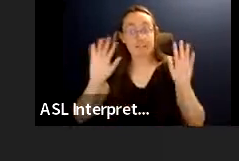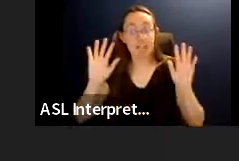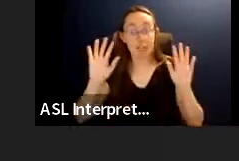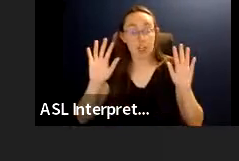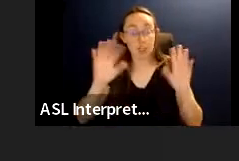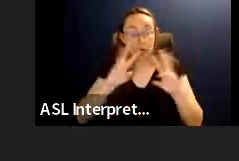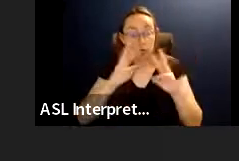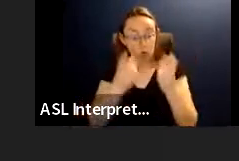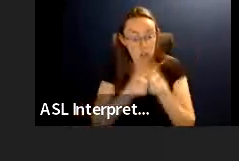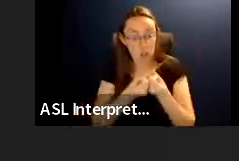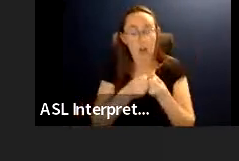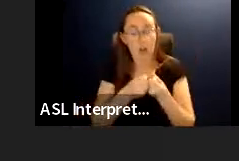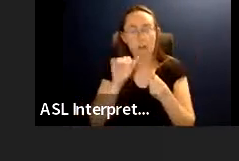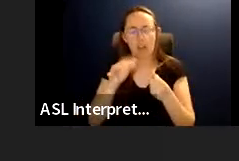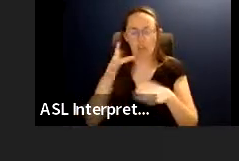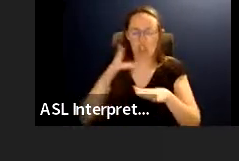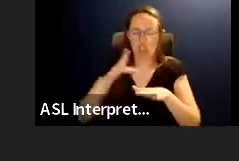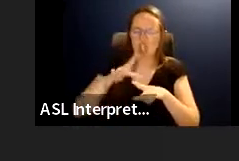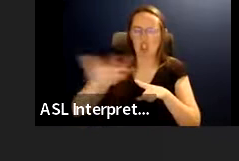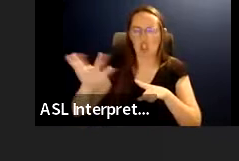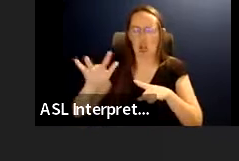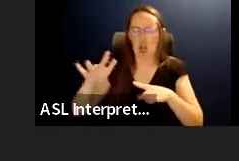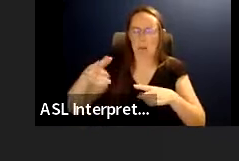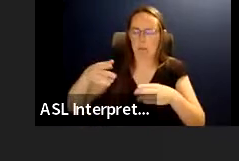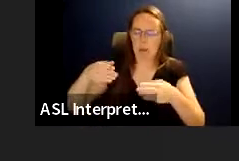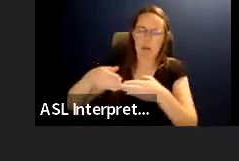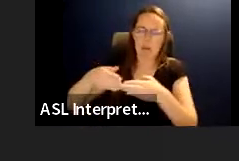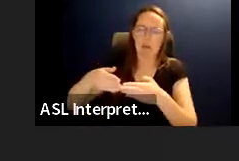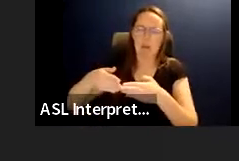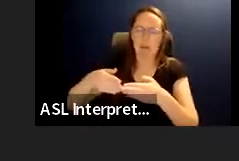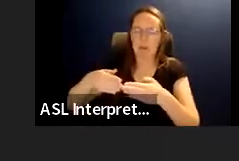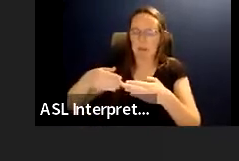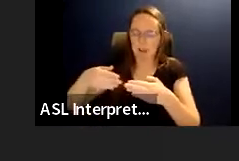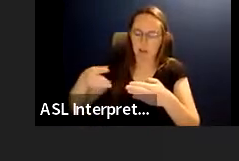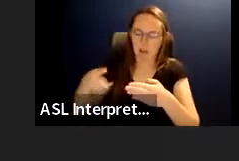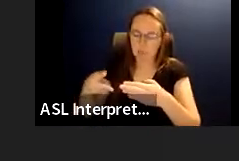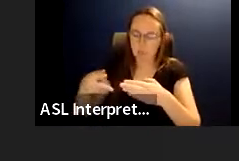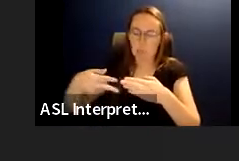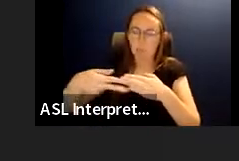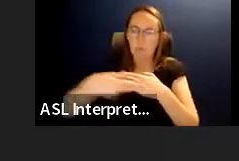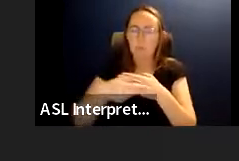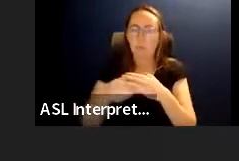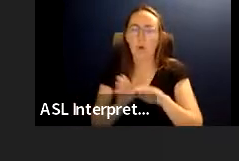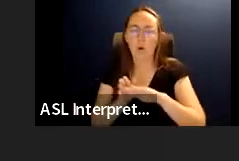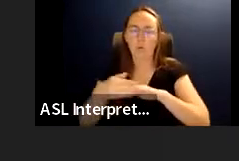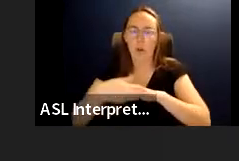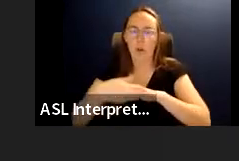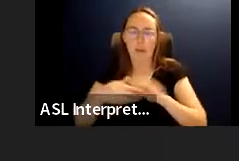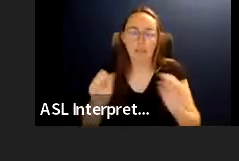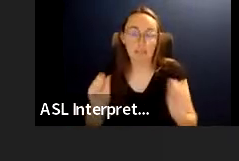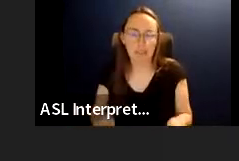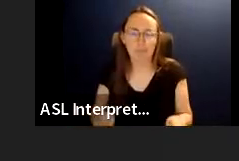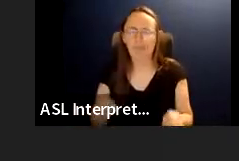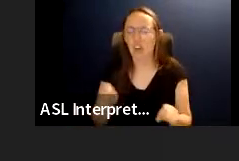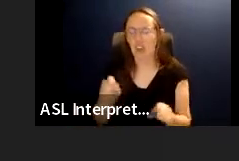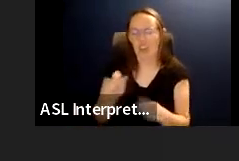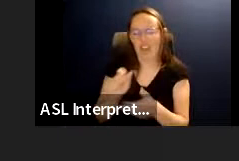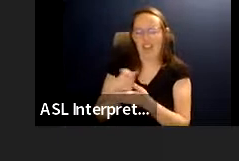edges and corners. So that's the only thing you have to do on your own time after this workshop.